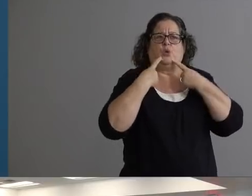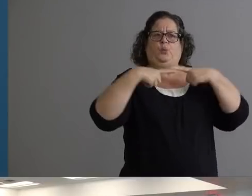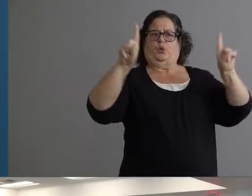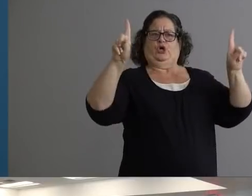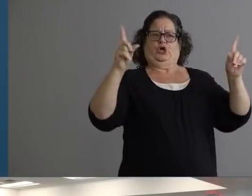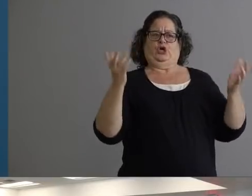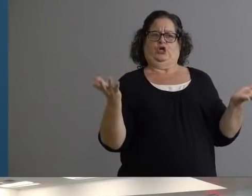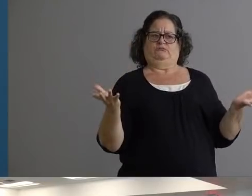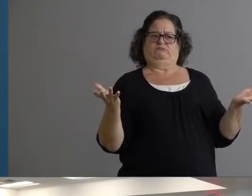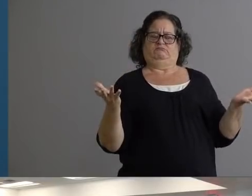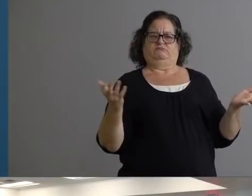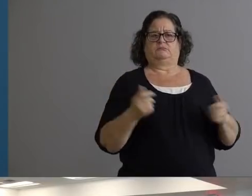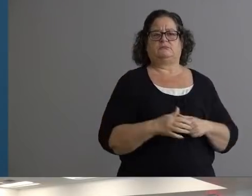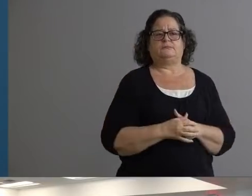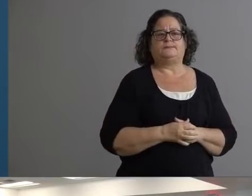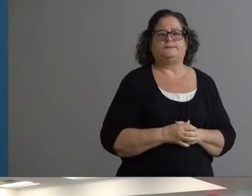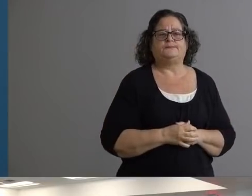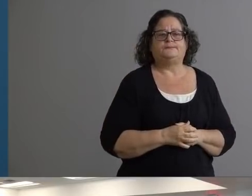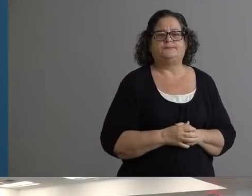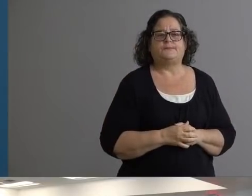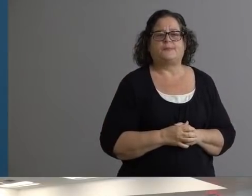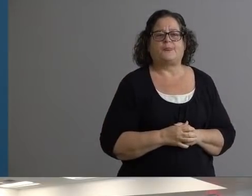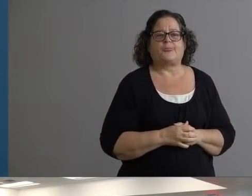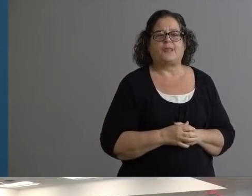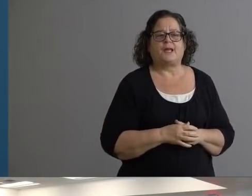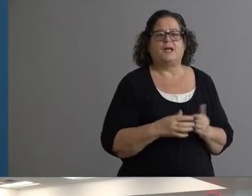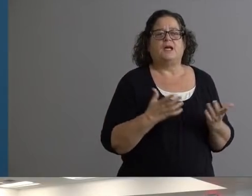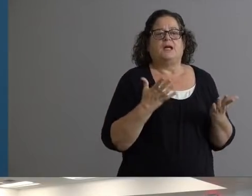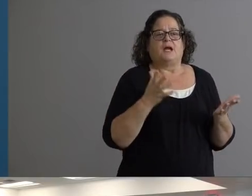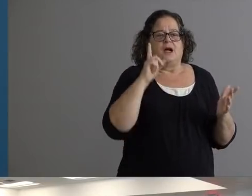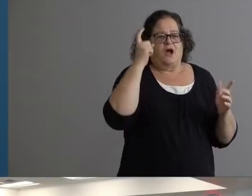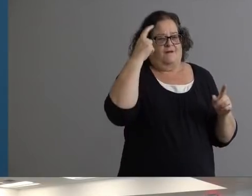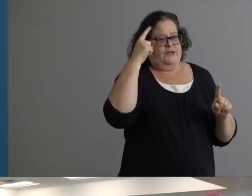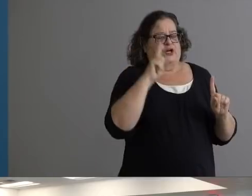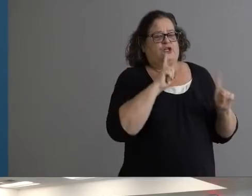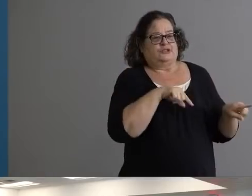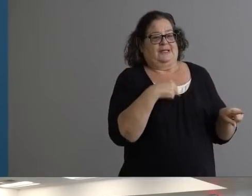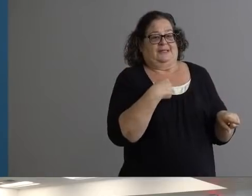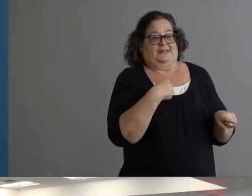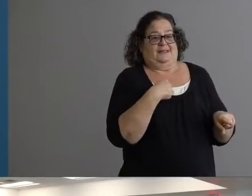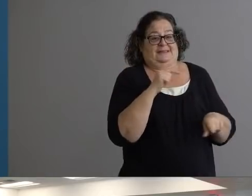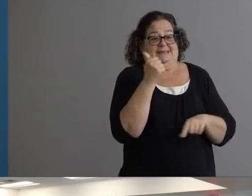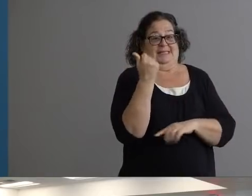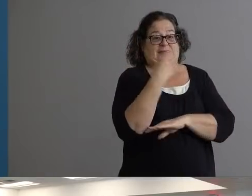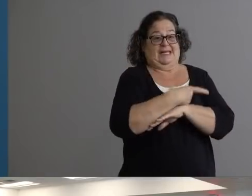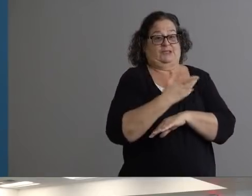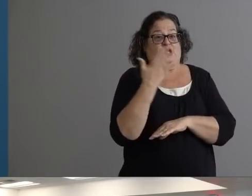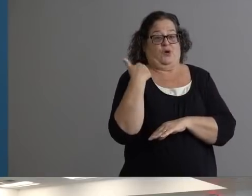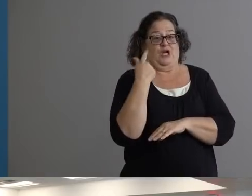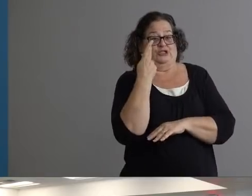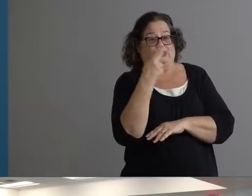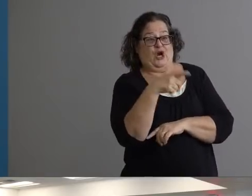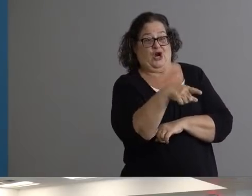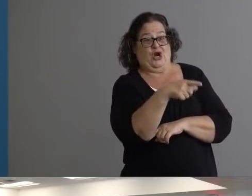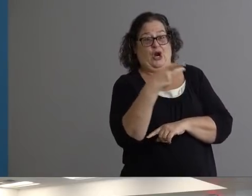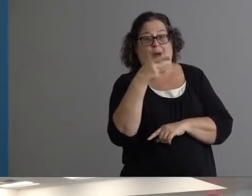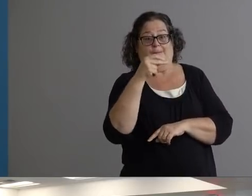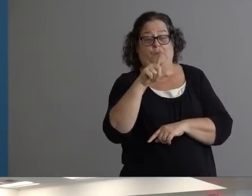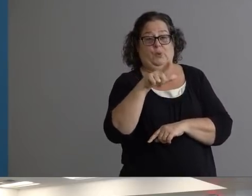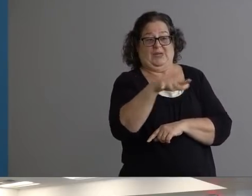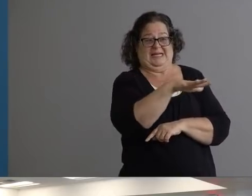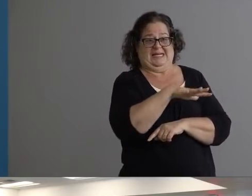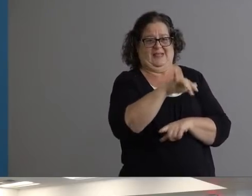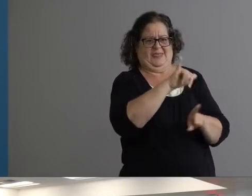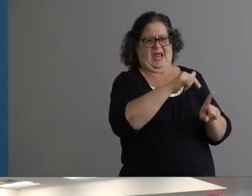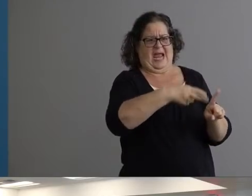of 10 inside a pool, which is where we saw the higher risk. And what we've also seen is evidence that the safer